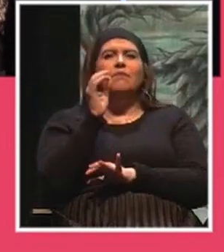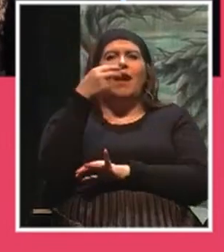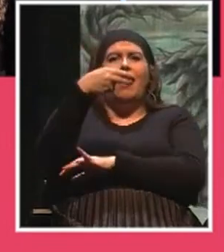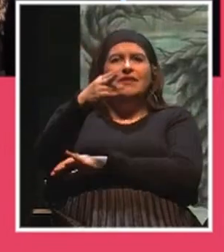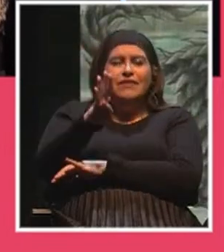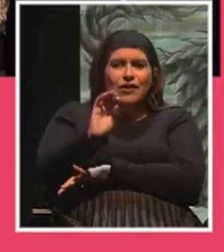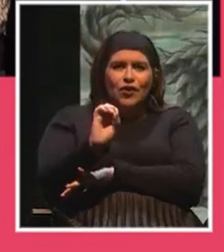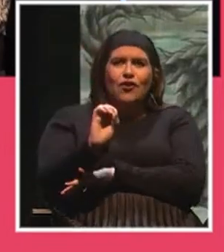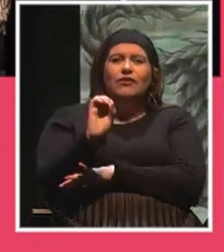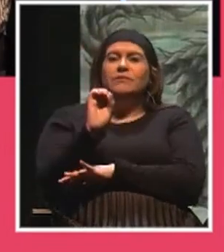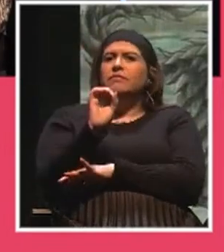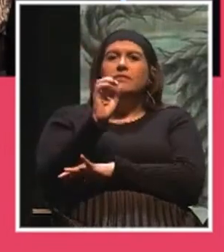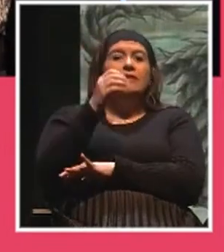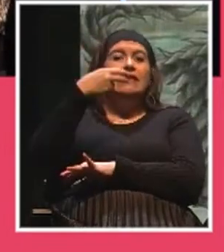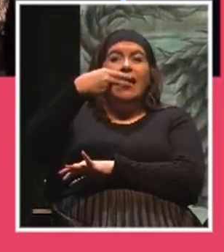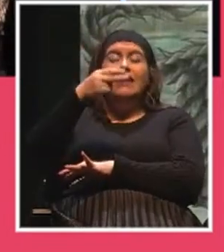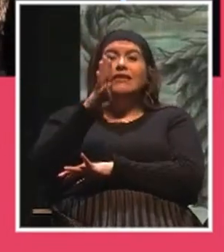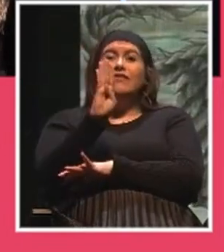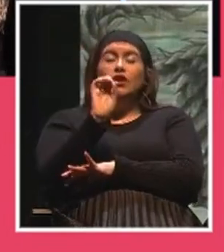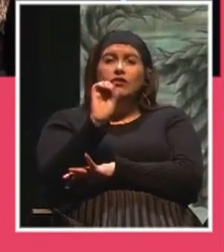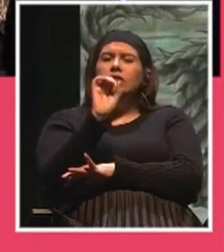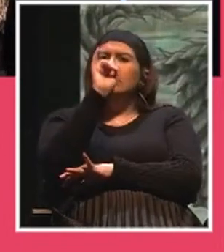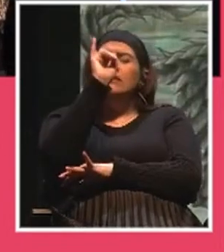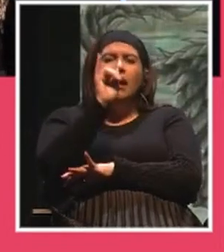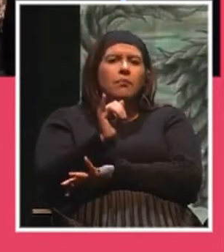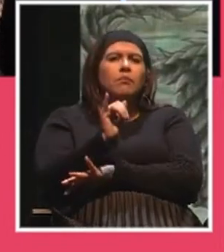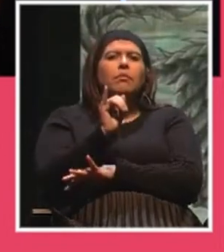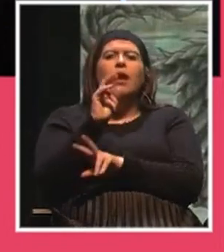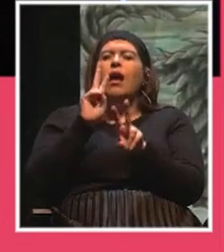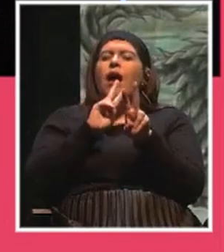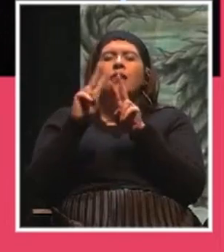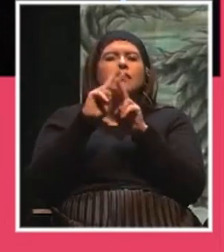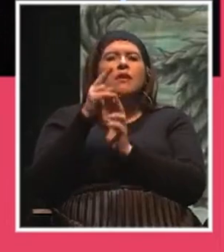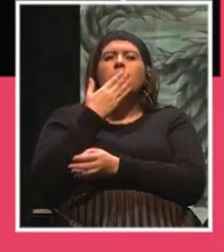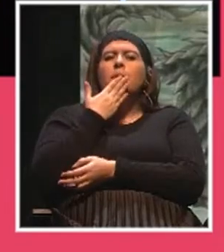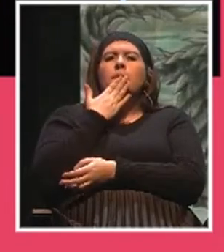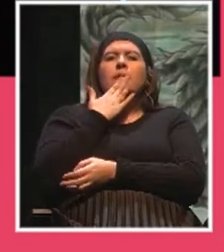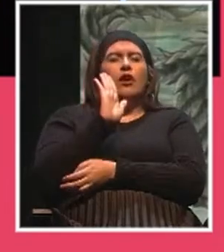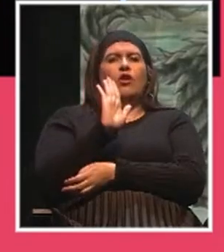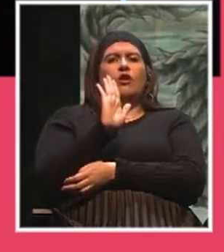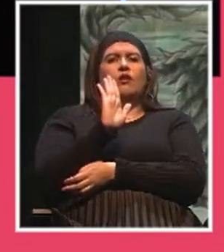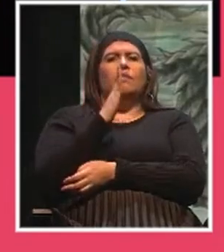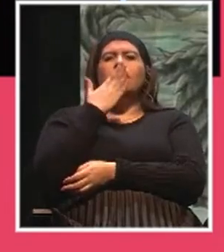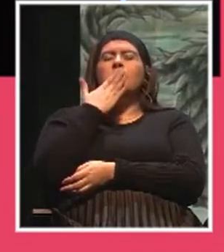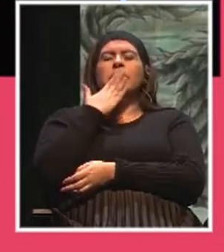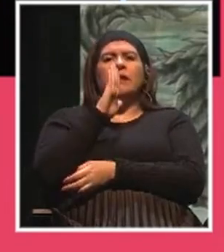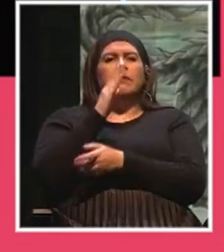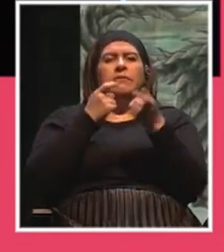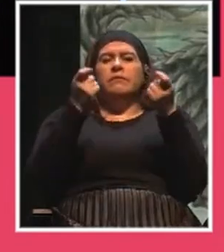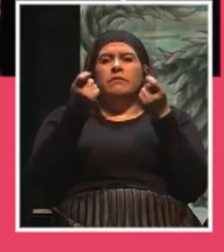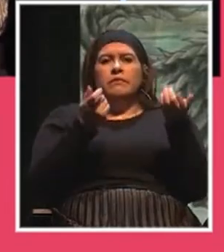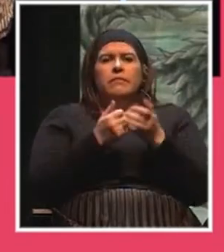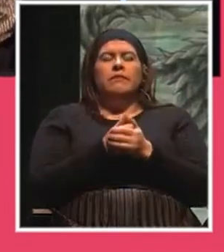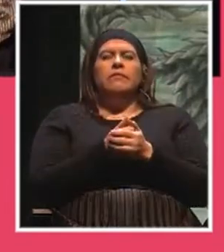very, very, very, they're master marketers, some of the best in the world, and they're very proud of that, and they won tons